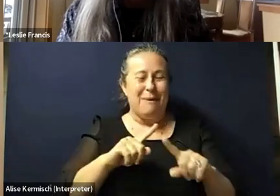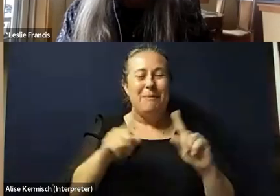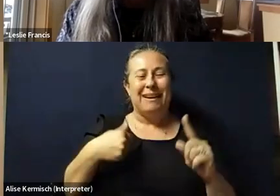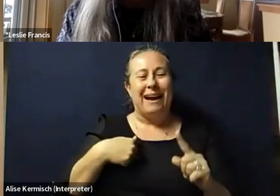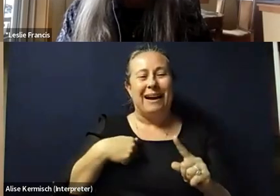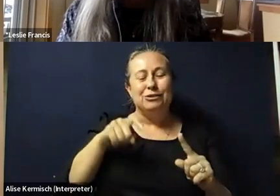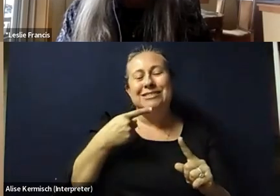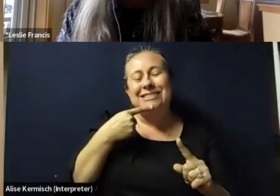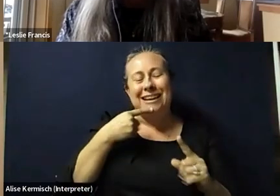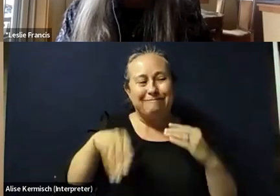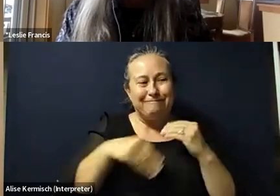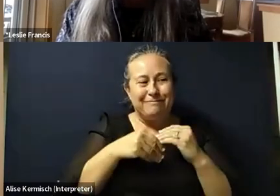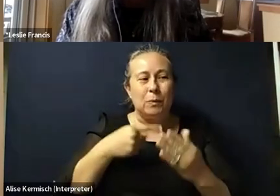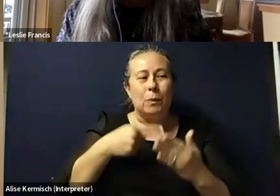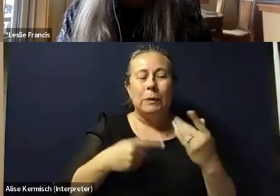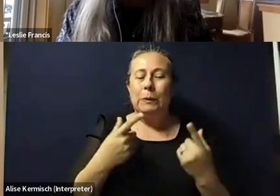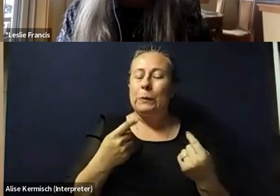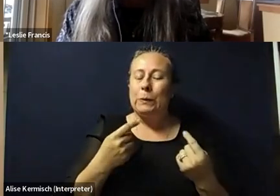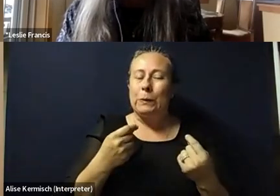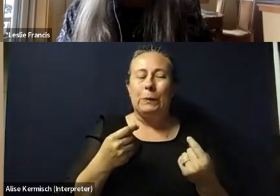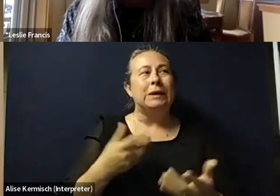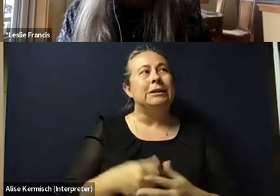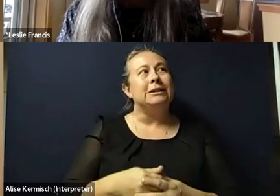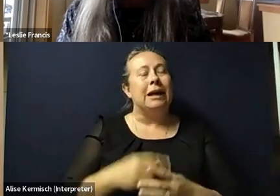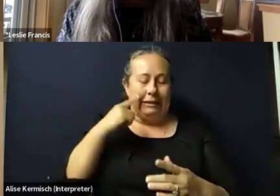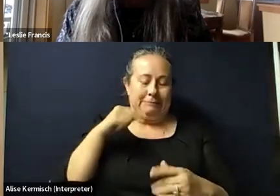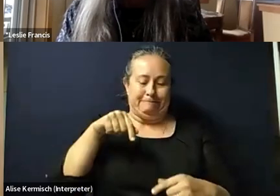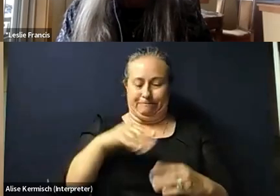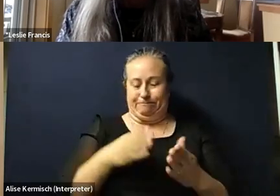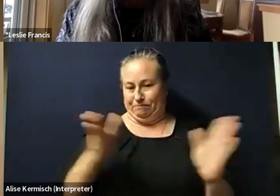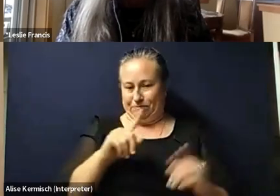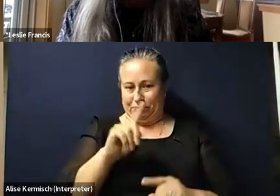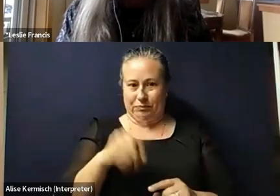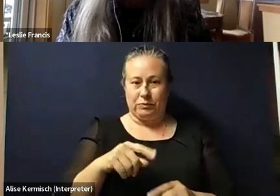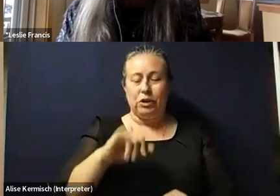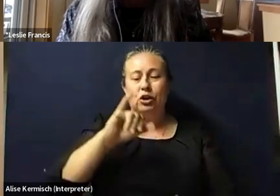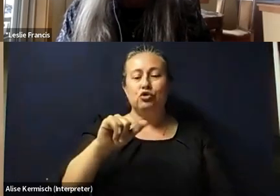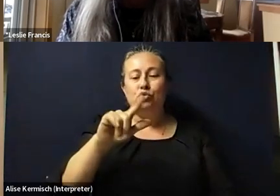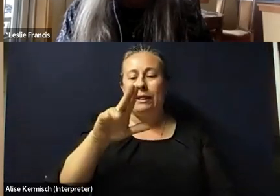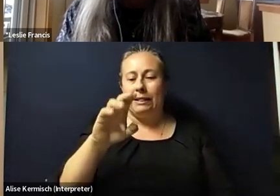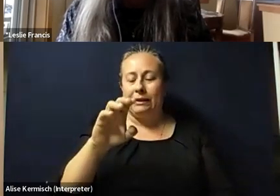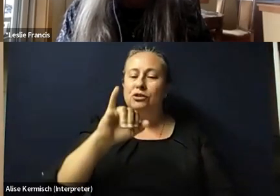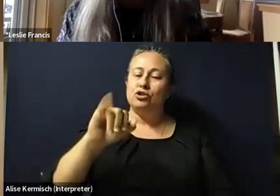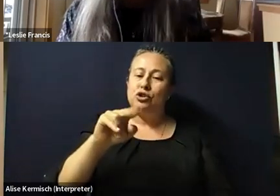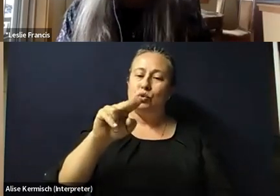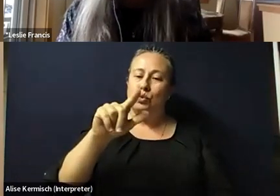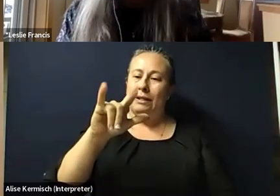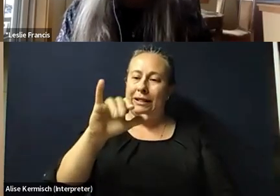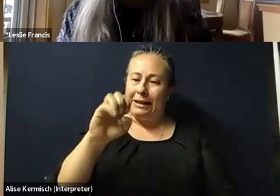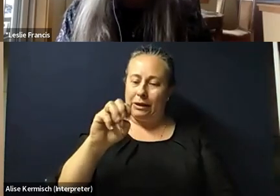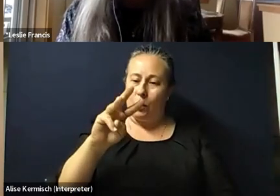do? And I think this is a general question. So Julie Watts-Belzer has basically said